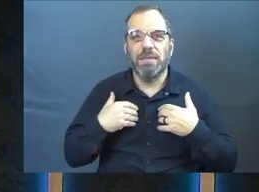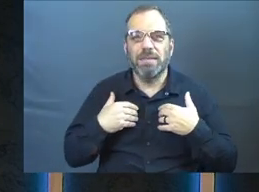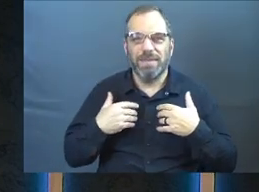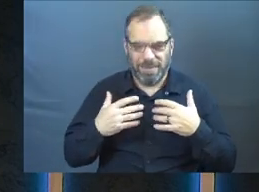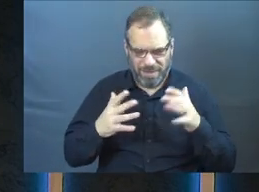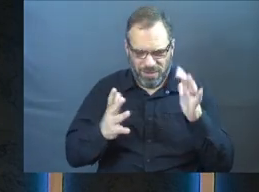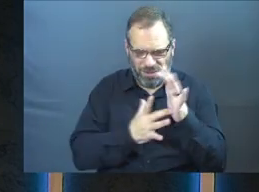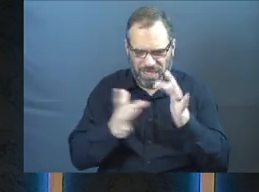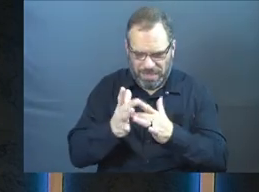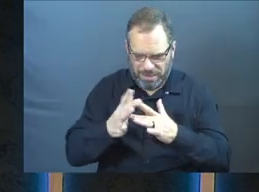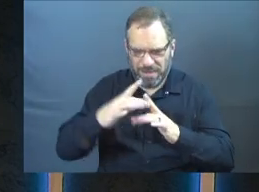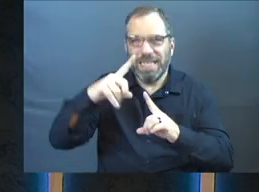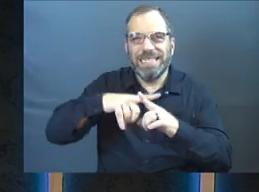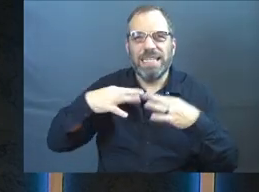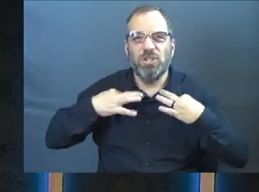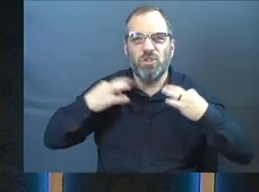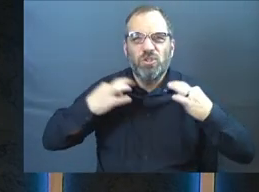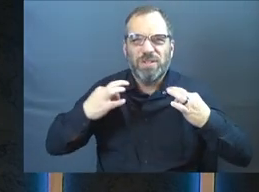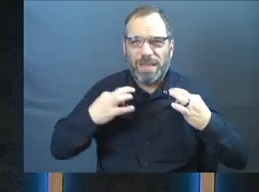cheesy t-shirts a lot.